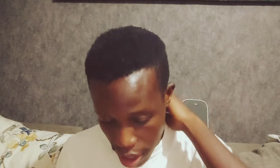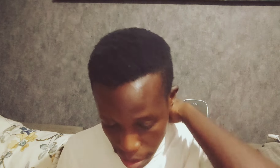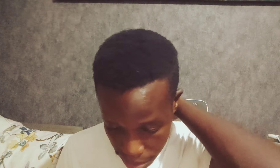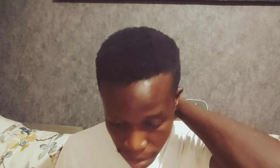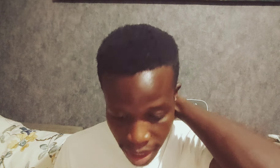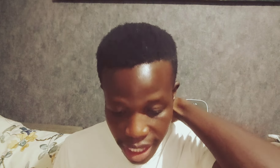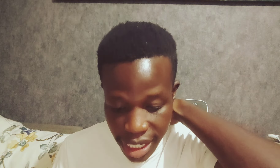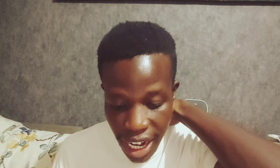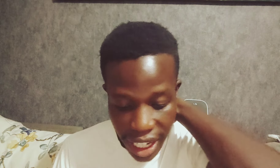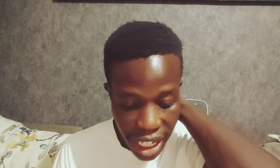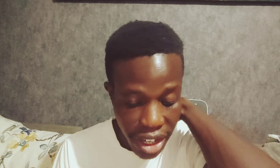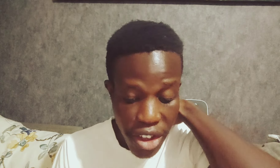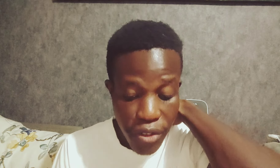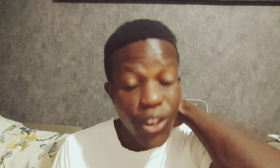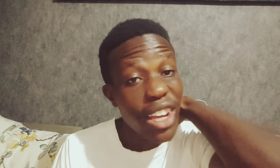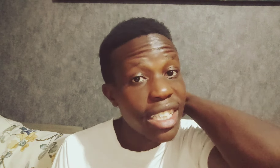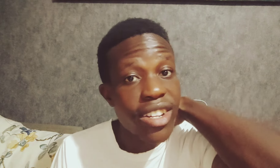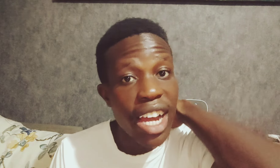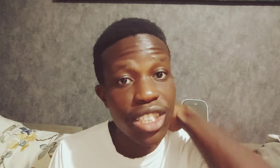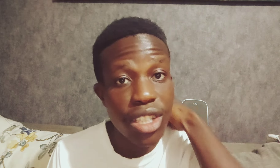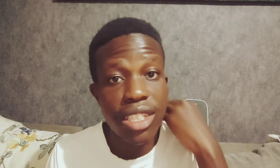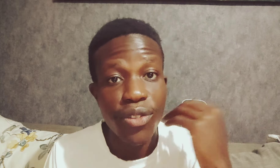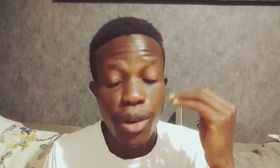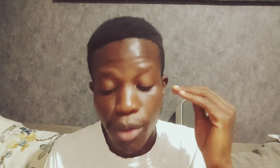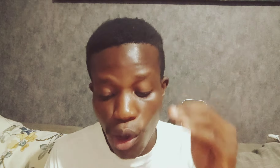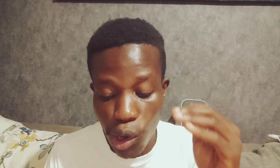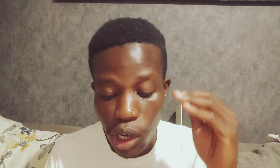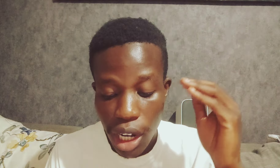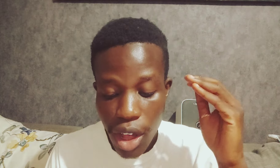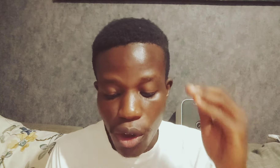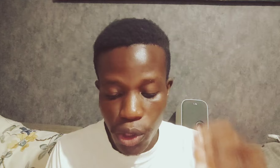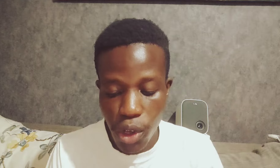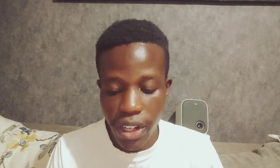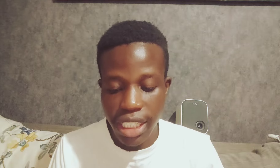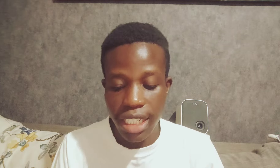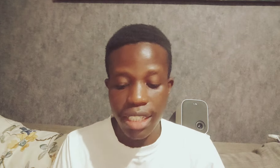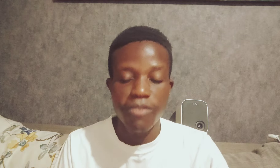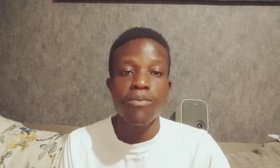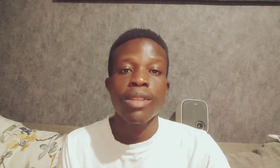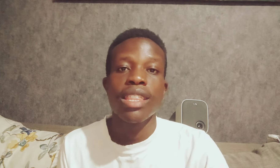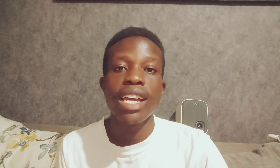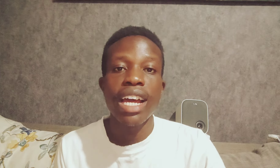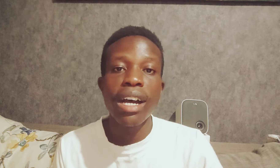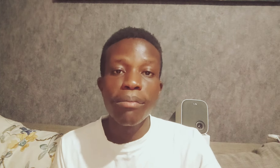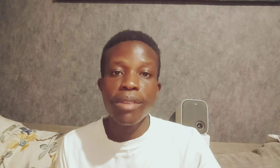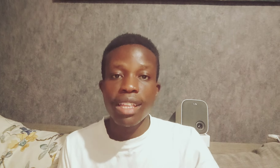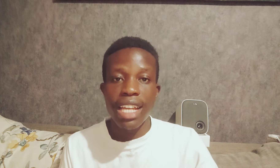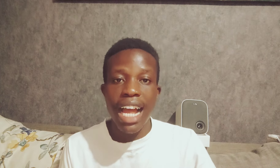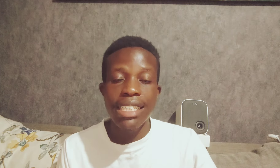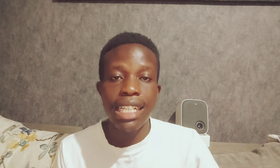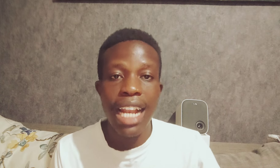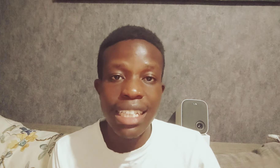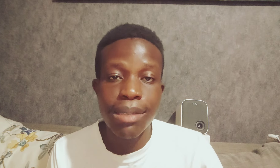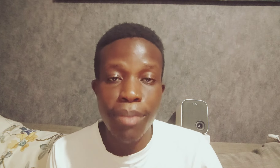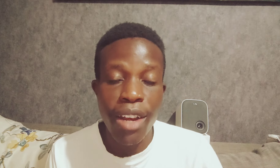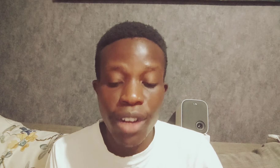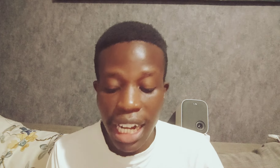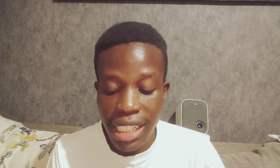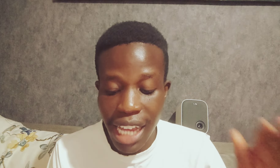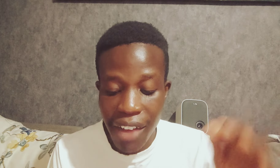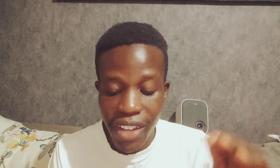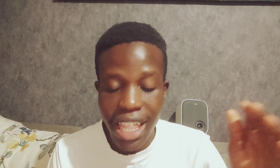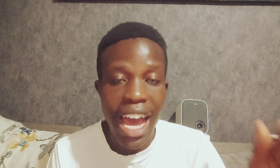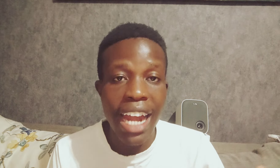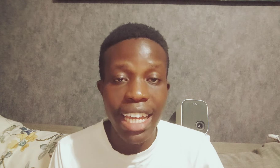for this hurricane. Follow instructions from local authorities. Then the last but